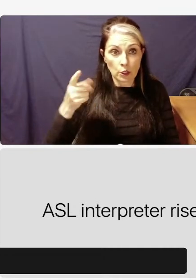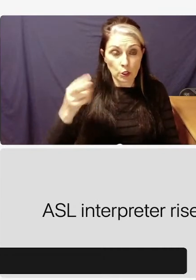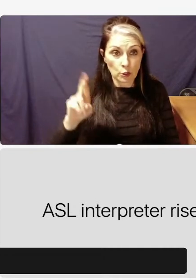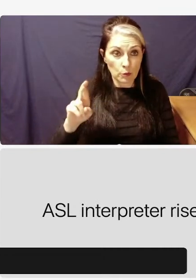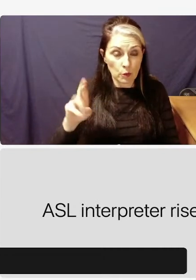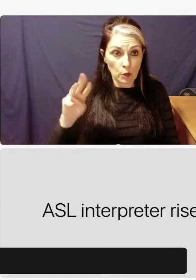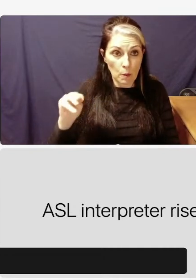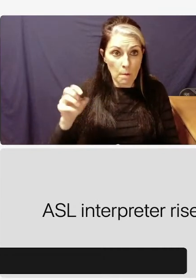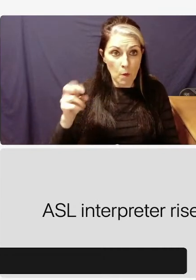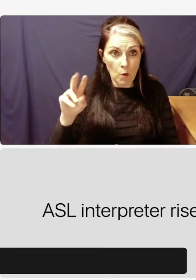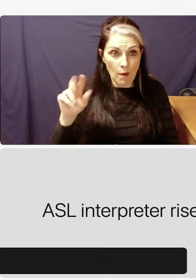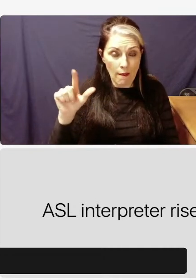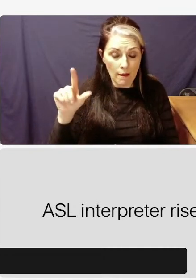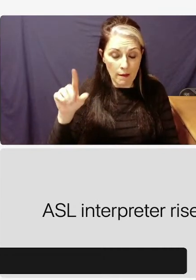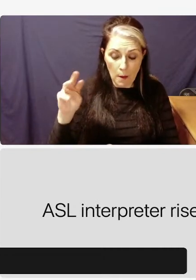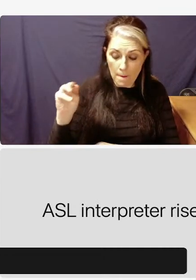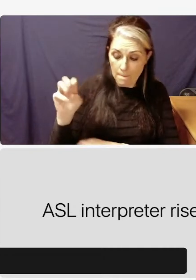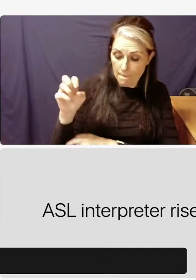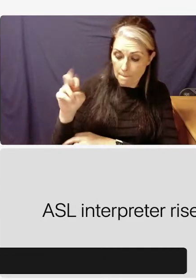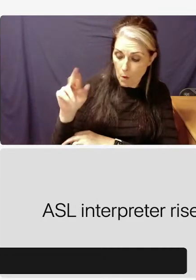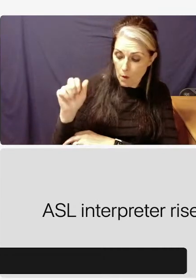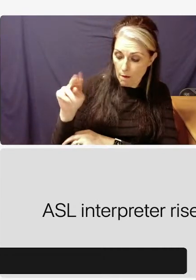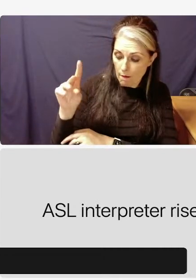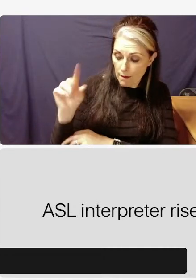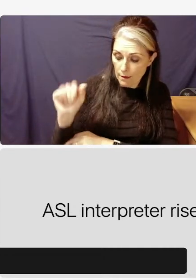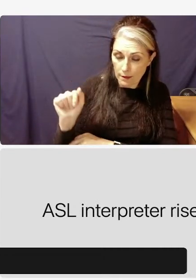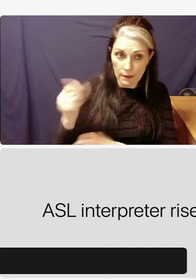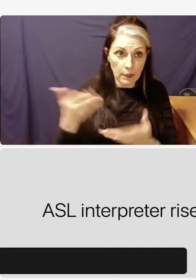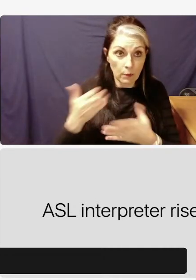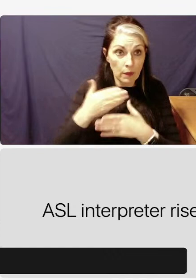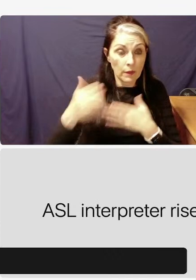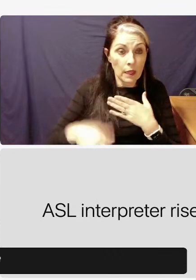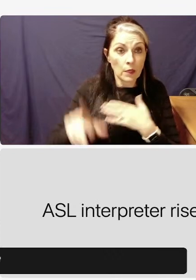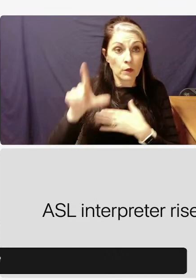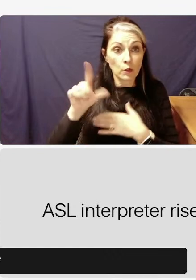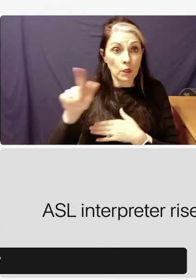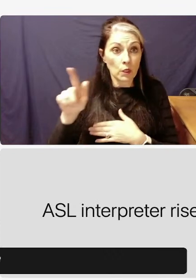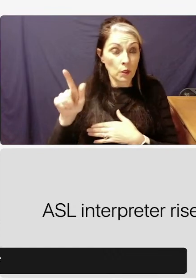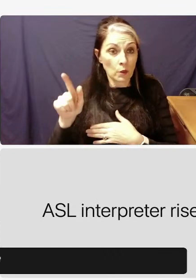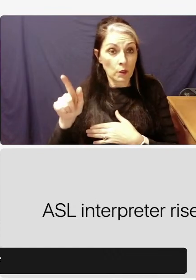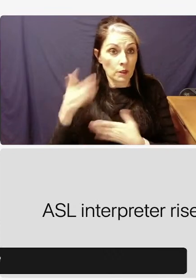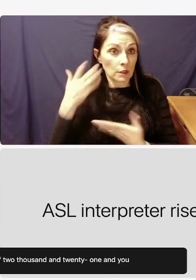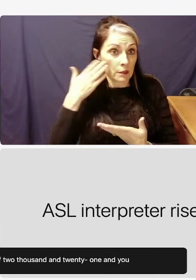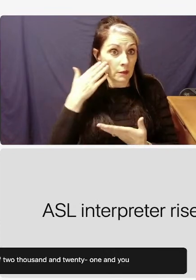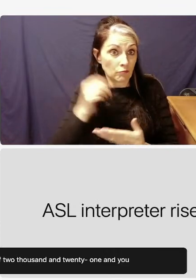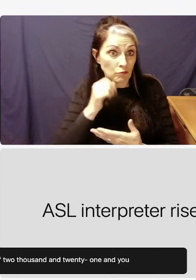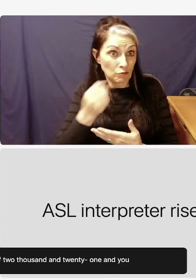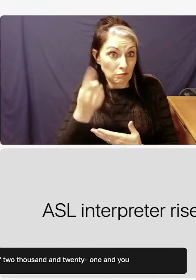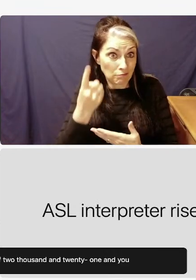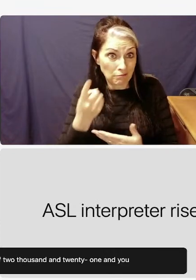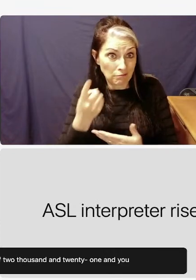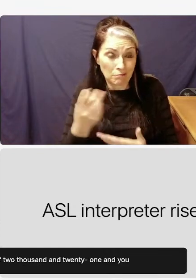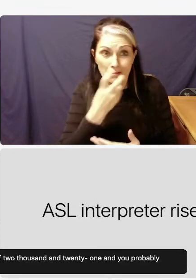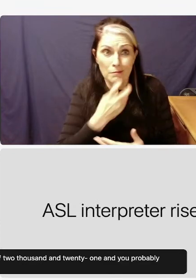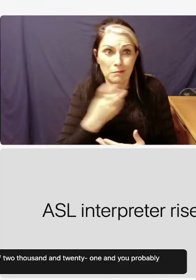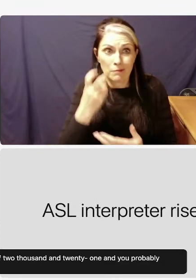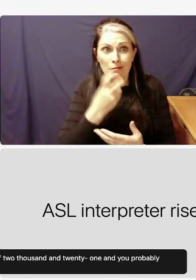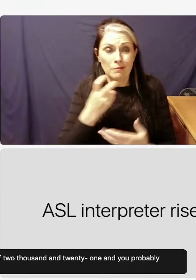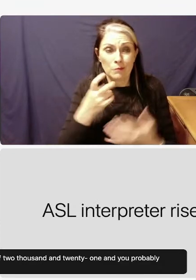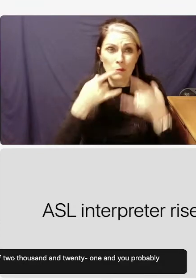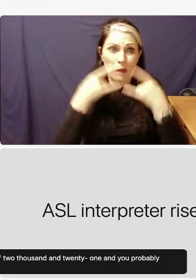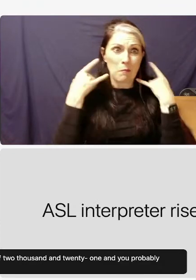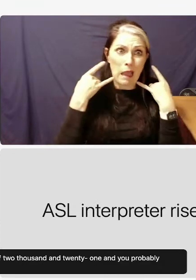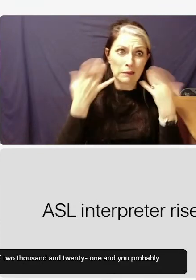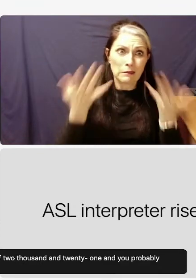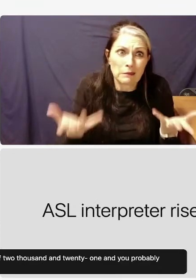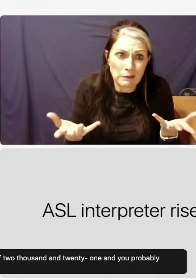of the audience here we are at the end of 2021 and you probably don't understand anything i'm saying my mask